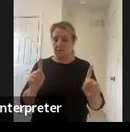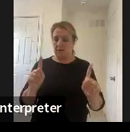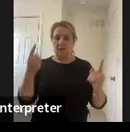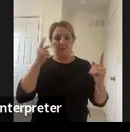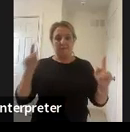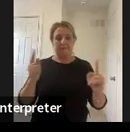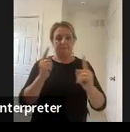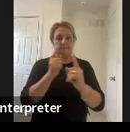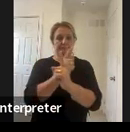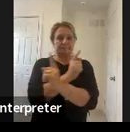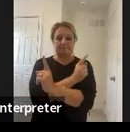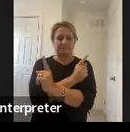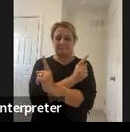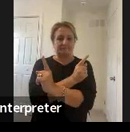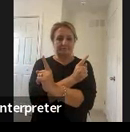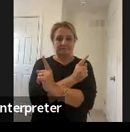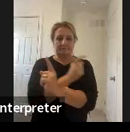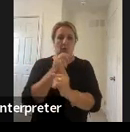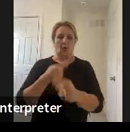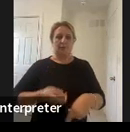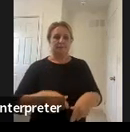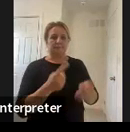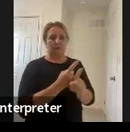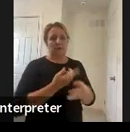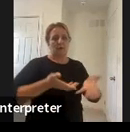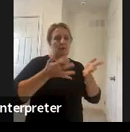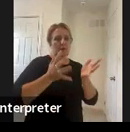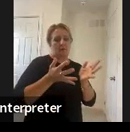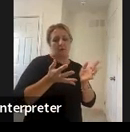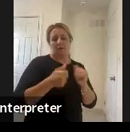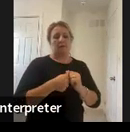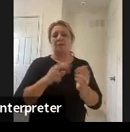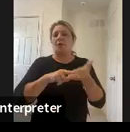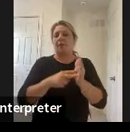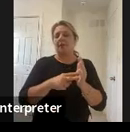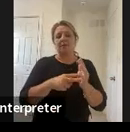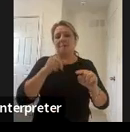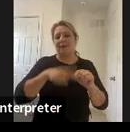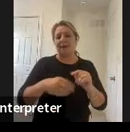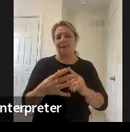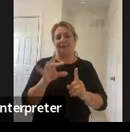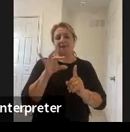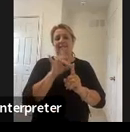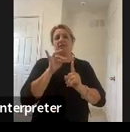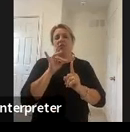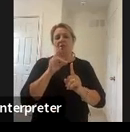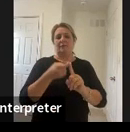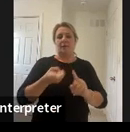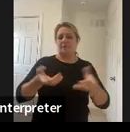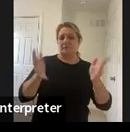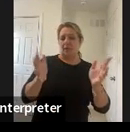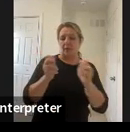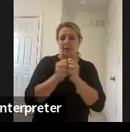who is infected or through casual conversation. So you're not going to catch monkeypox through casual contact with a